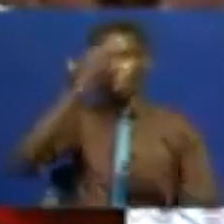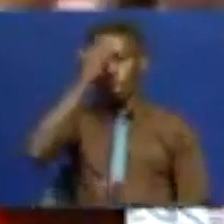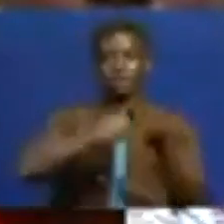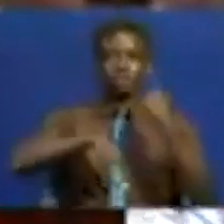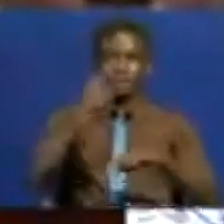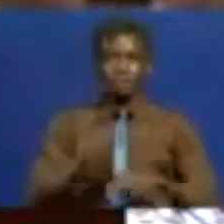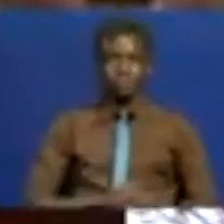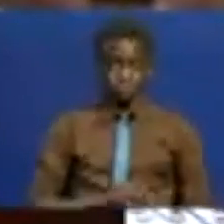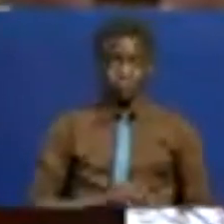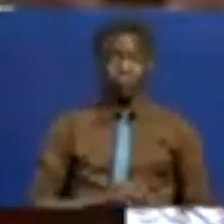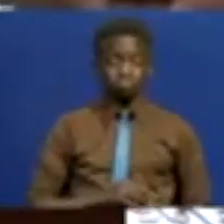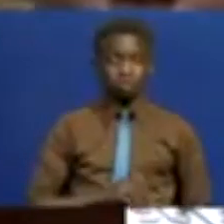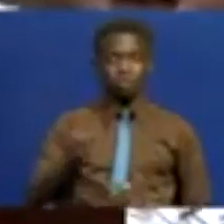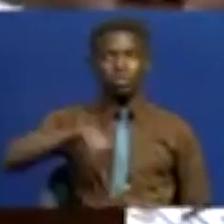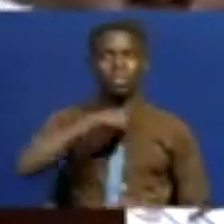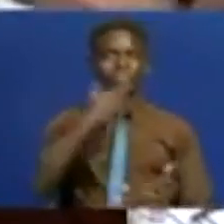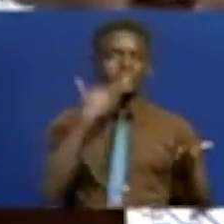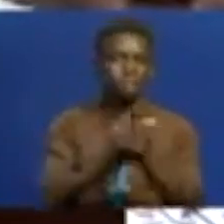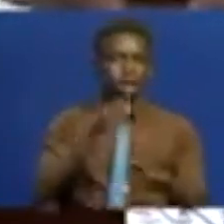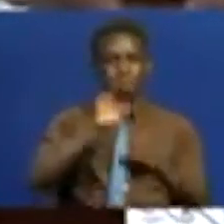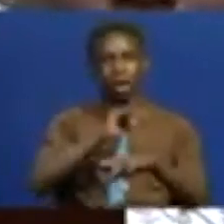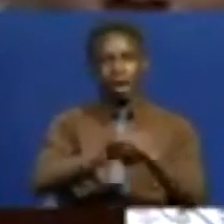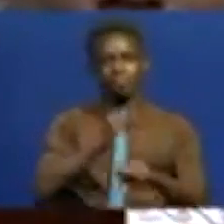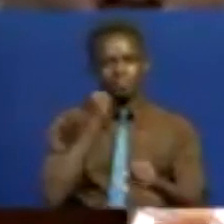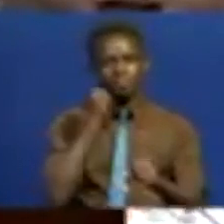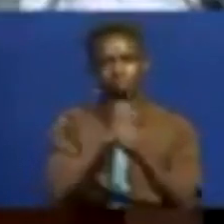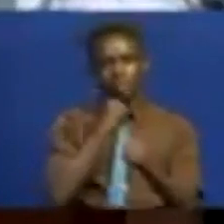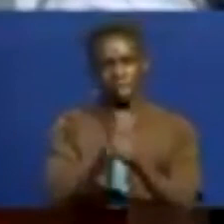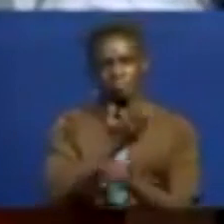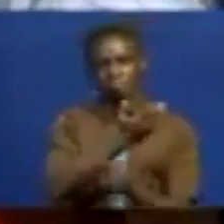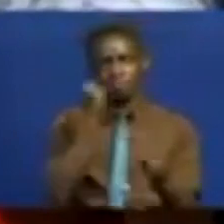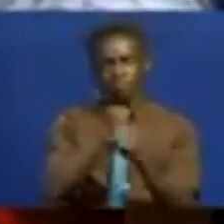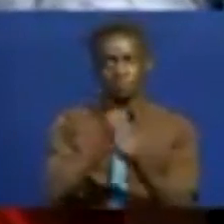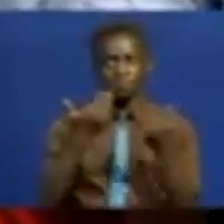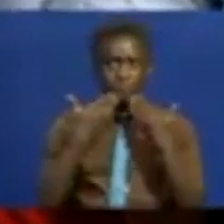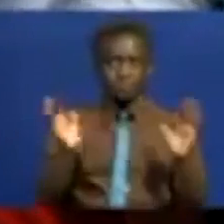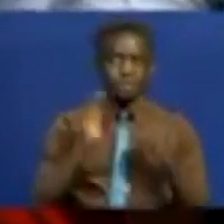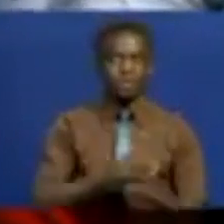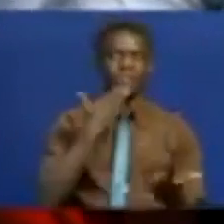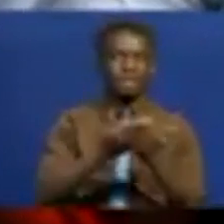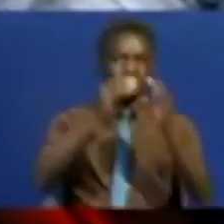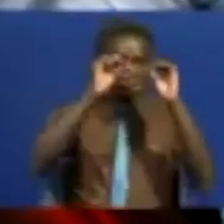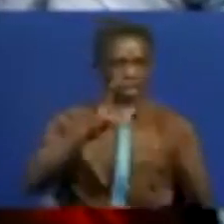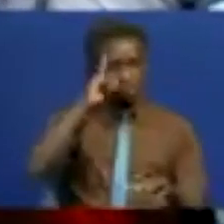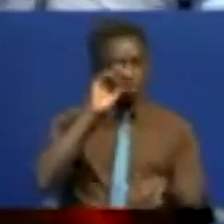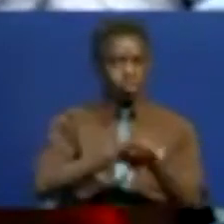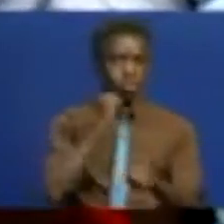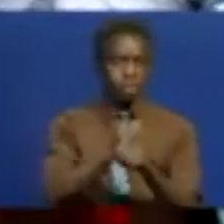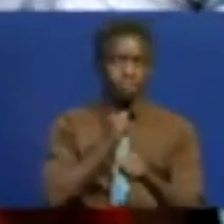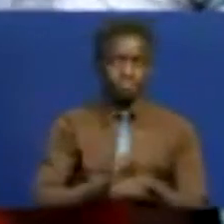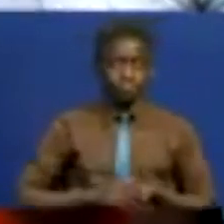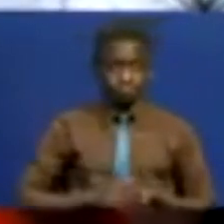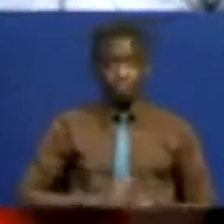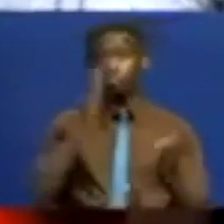for the good work that they have done. Thank you, teachers, for the good work they did. It has been a long journey, and here I